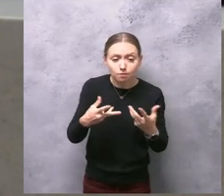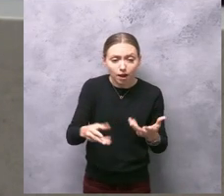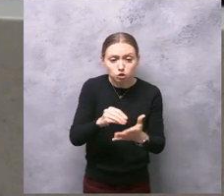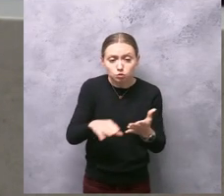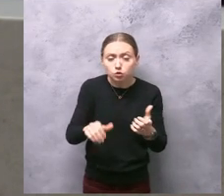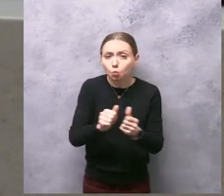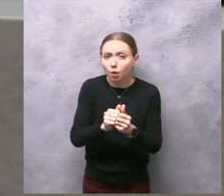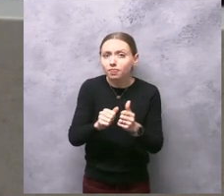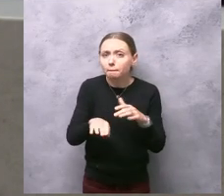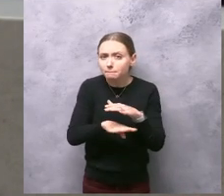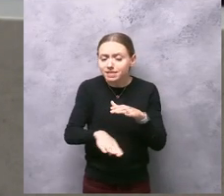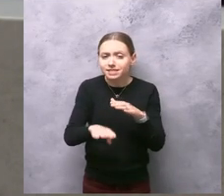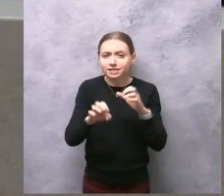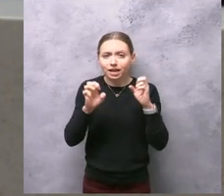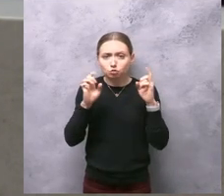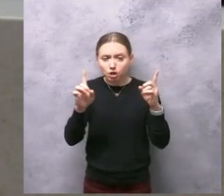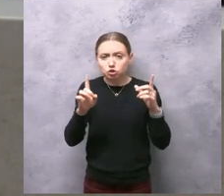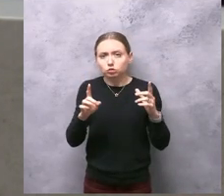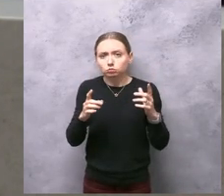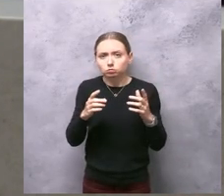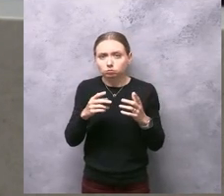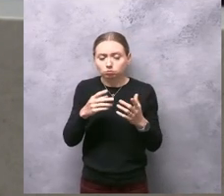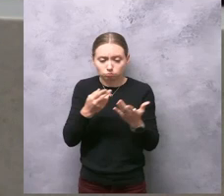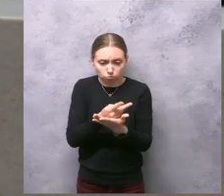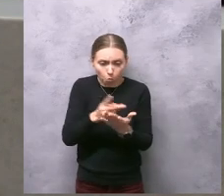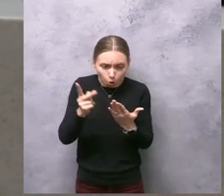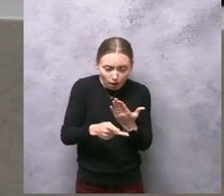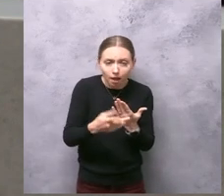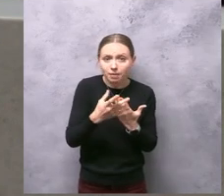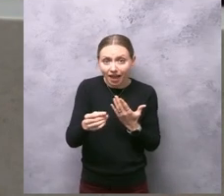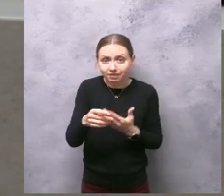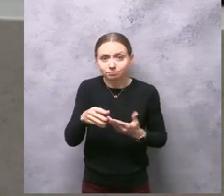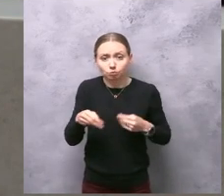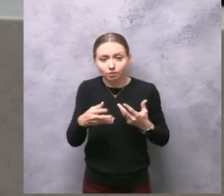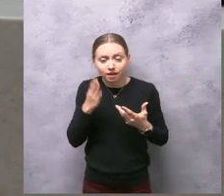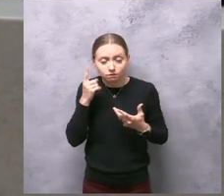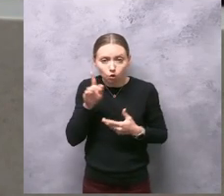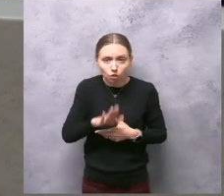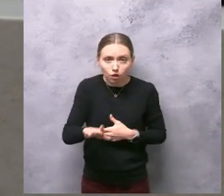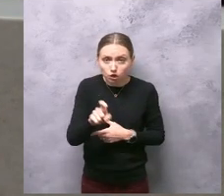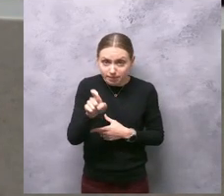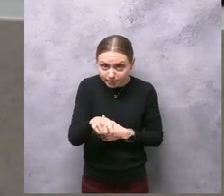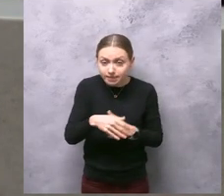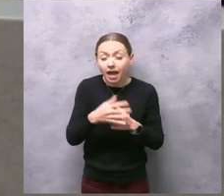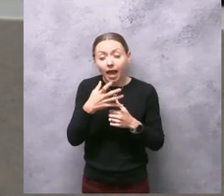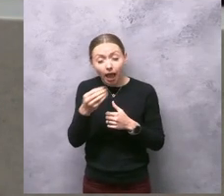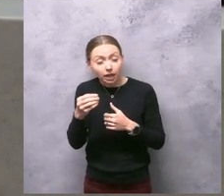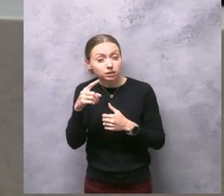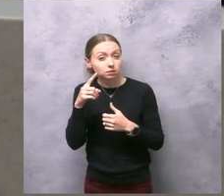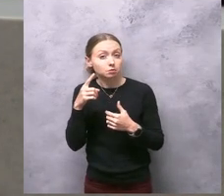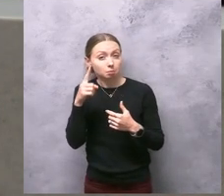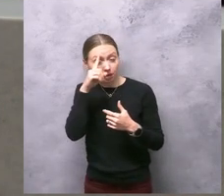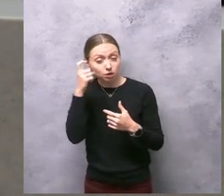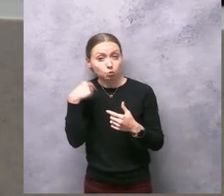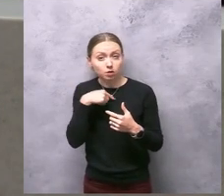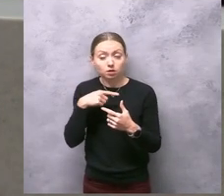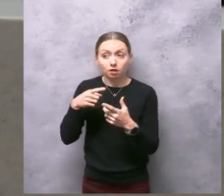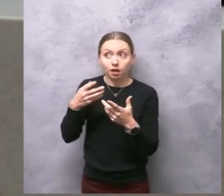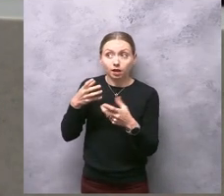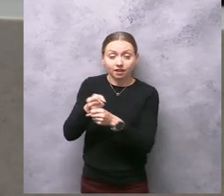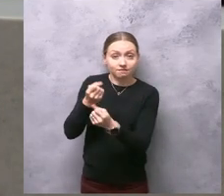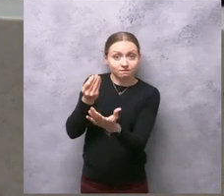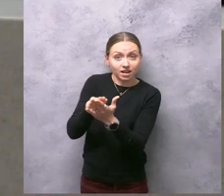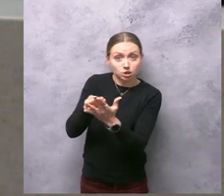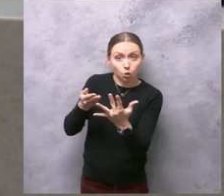suitable to the student's educational needs, and whereas under TEC Section 48.251, the foundational school program is financed by